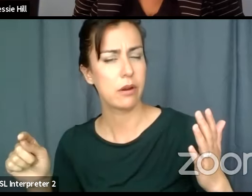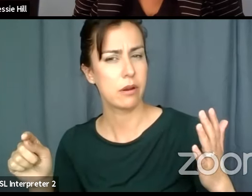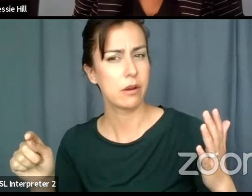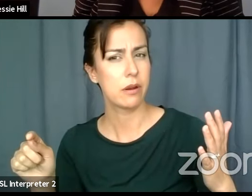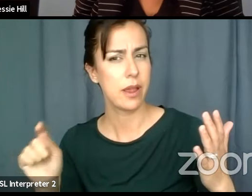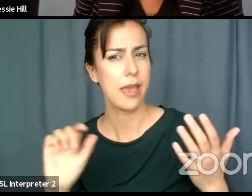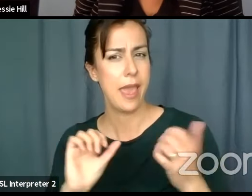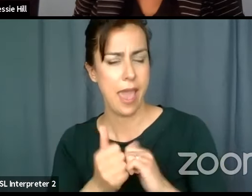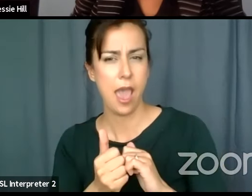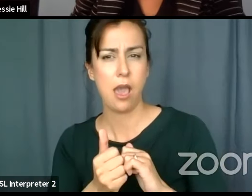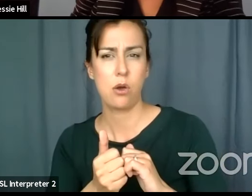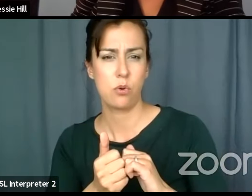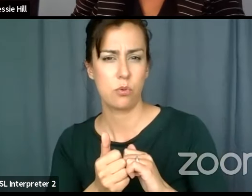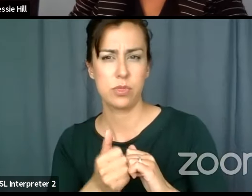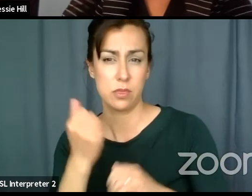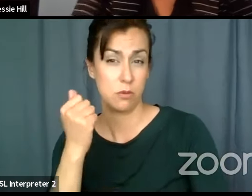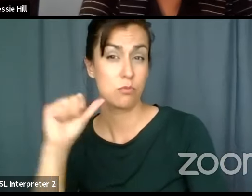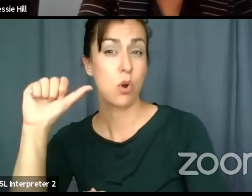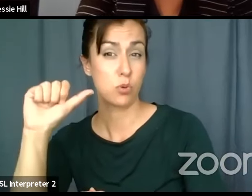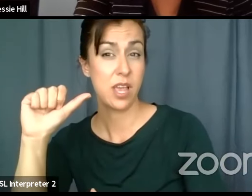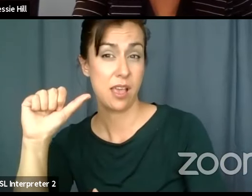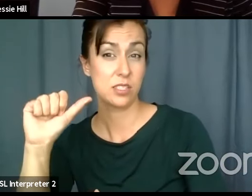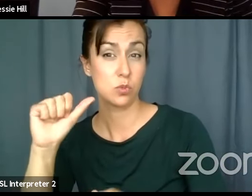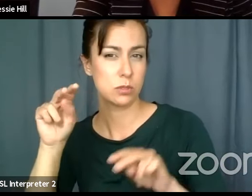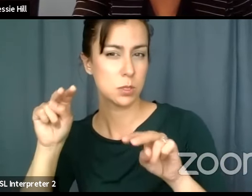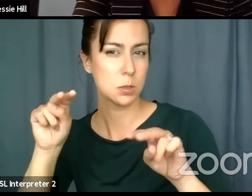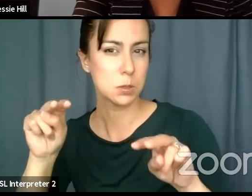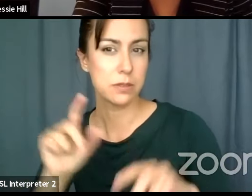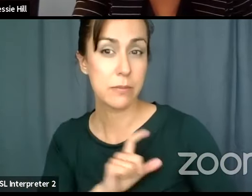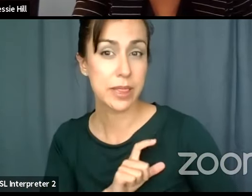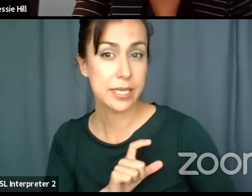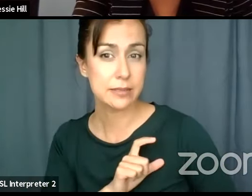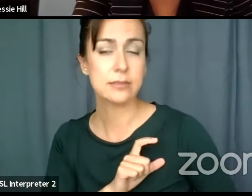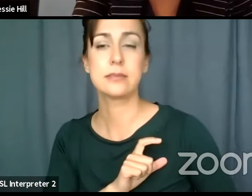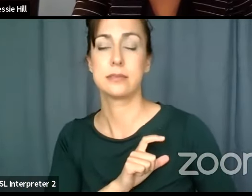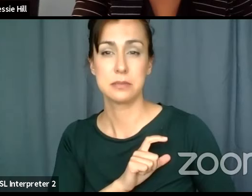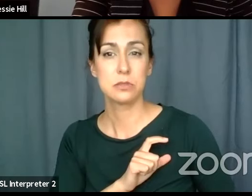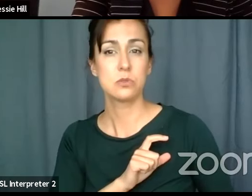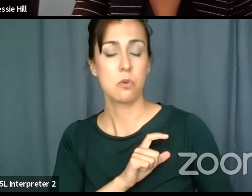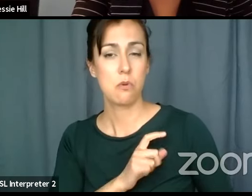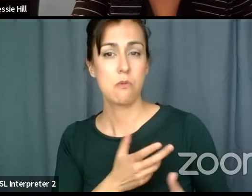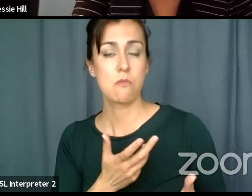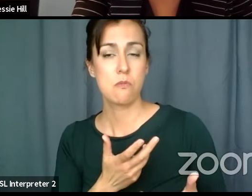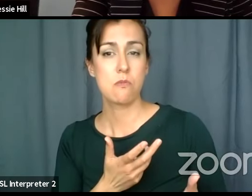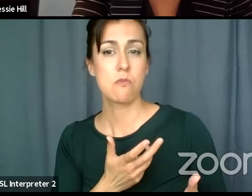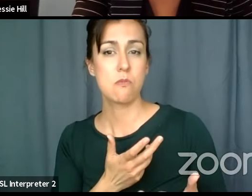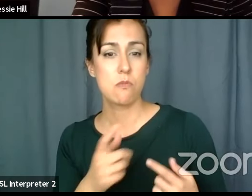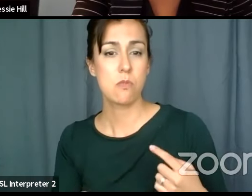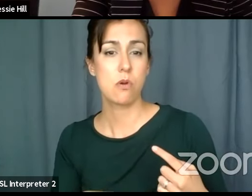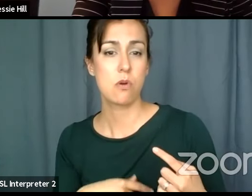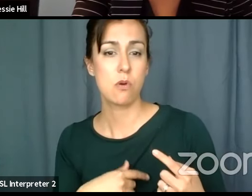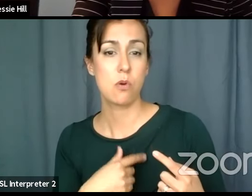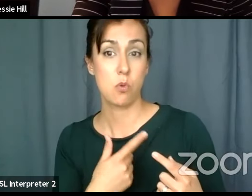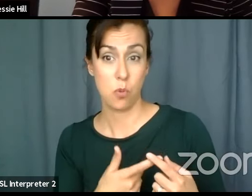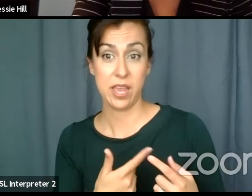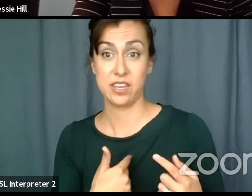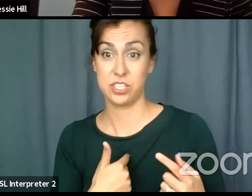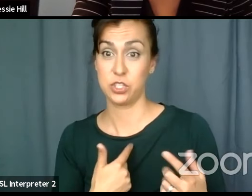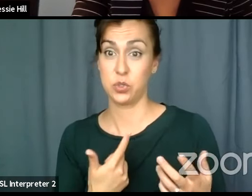these places were, or these protests were policed, right? Asking themselves, when you controlled for race,